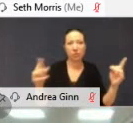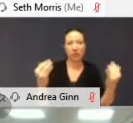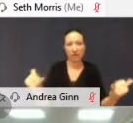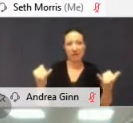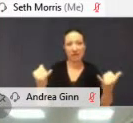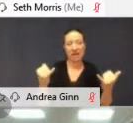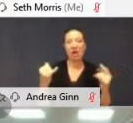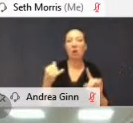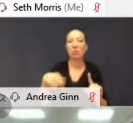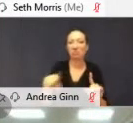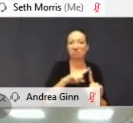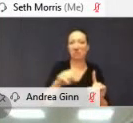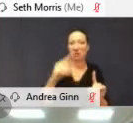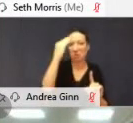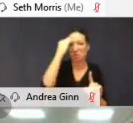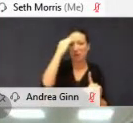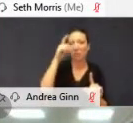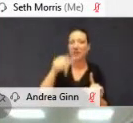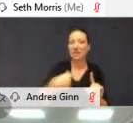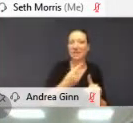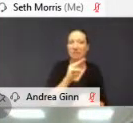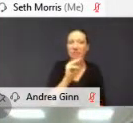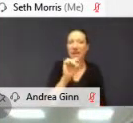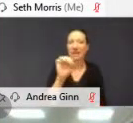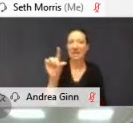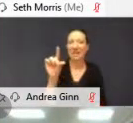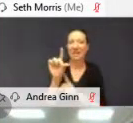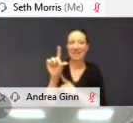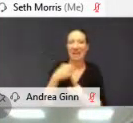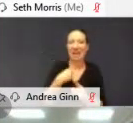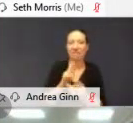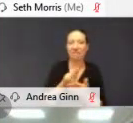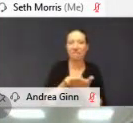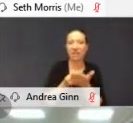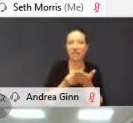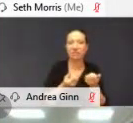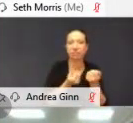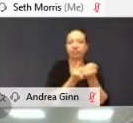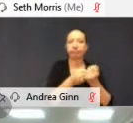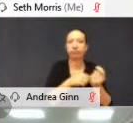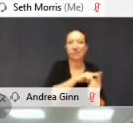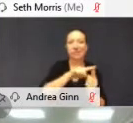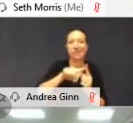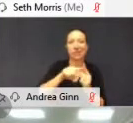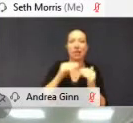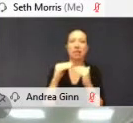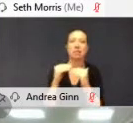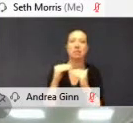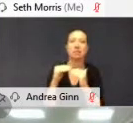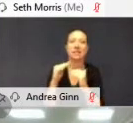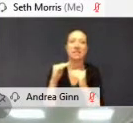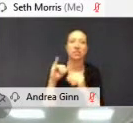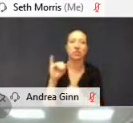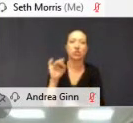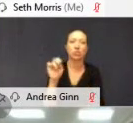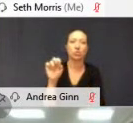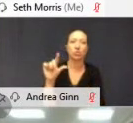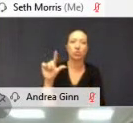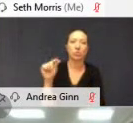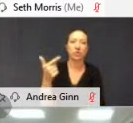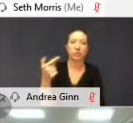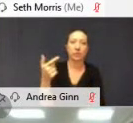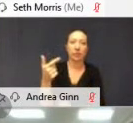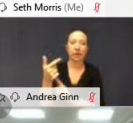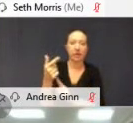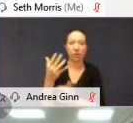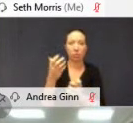to the Medicaid program through at least June of 2021. And also, we want you all to